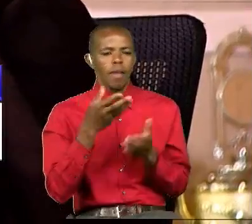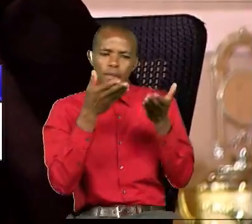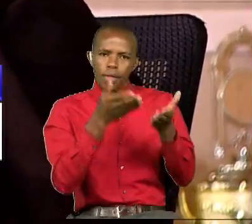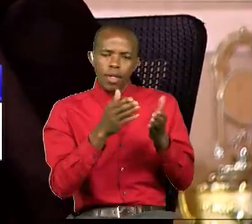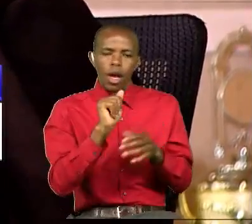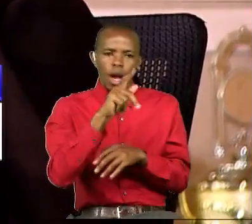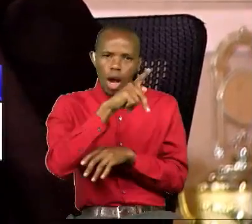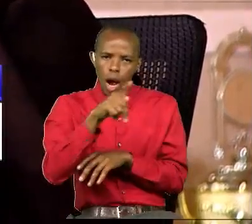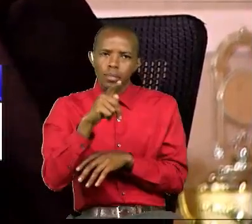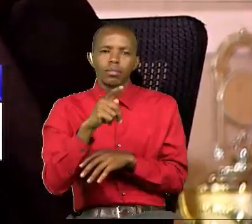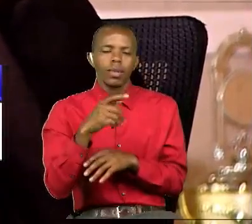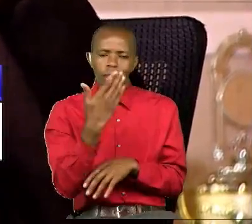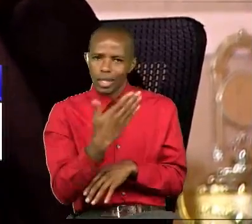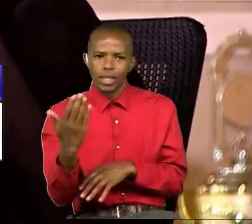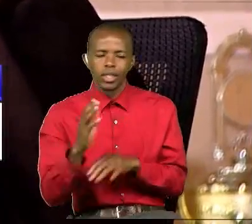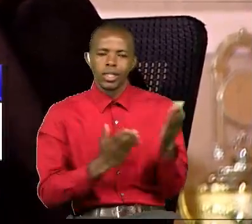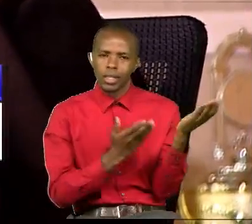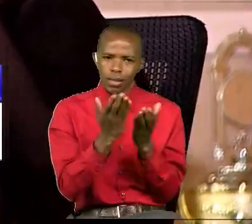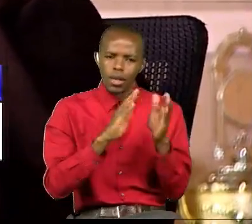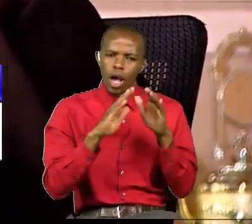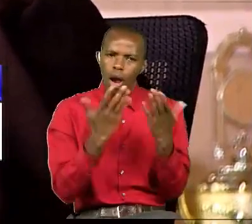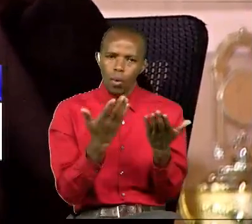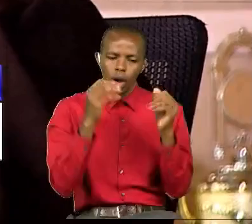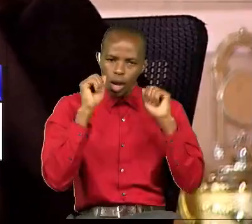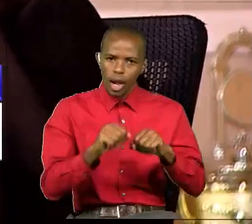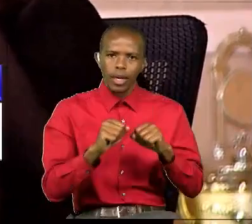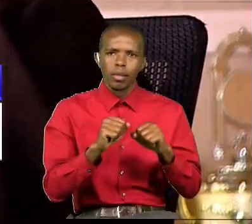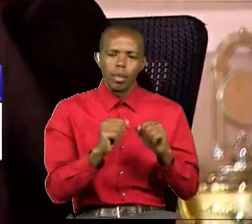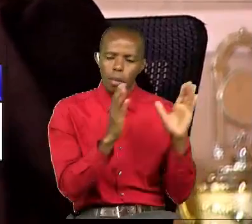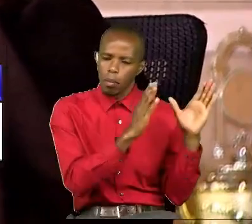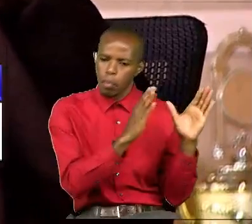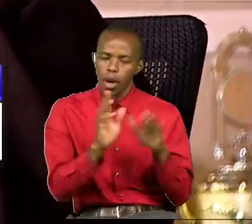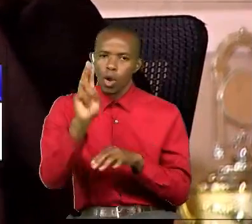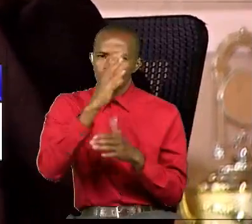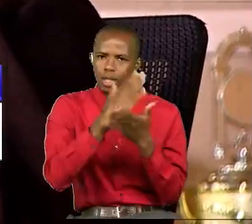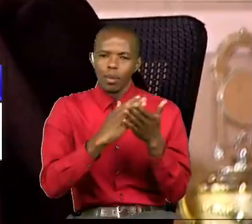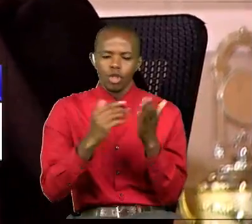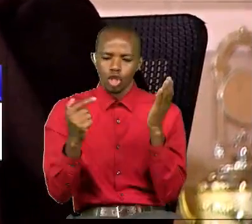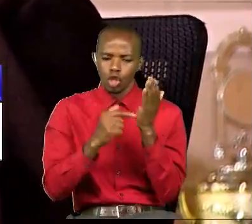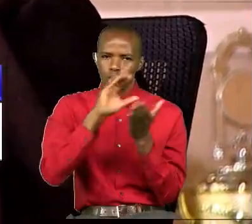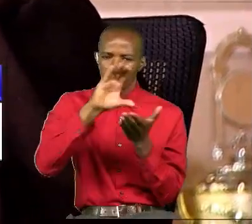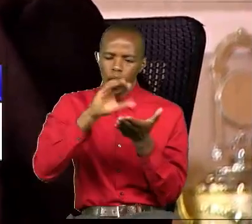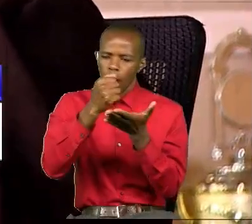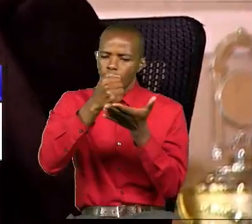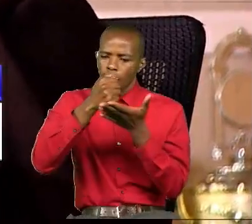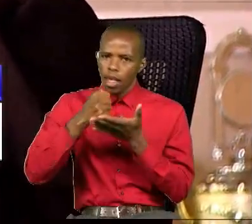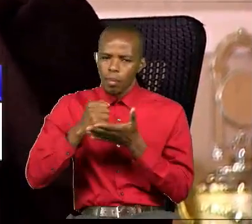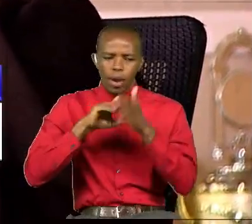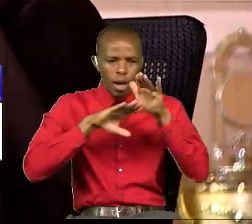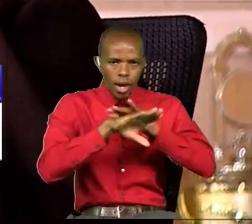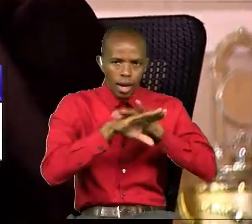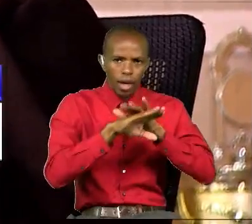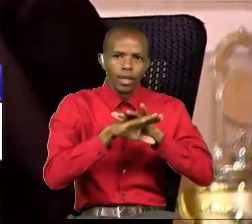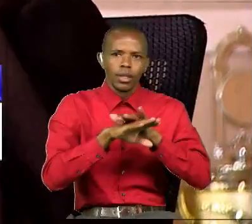app, product, or service, and is there a way that we can get into an arrangement where we can use some of your digital centers to help us maybe access or